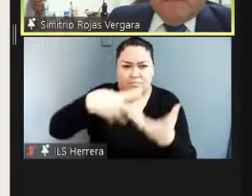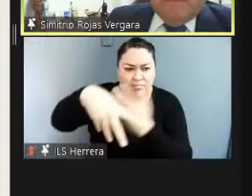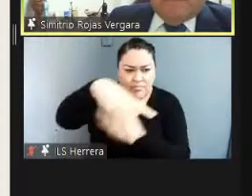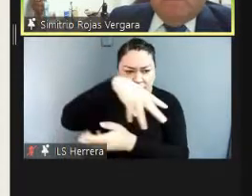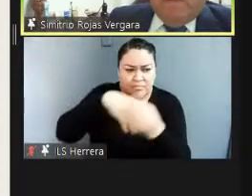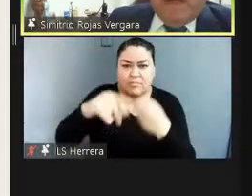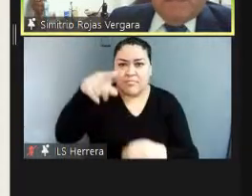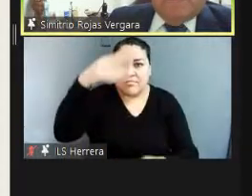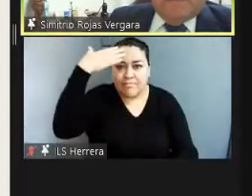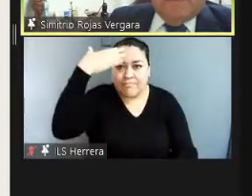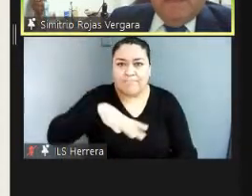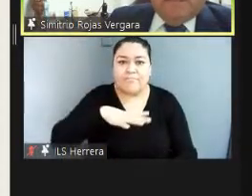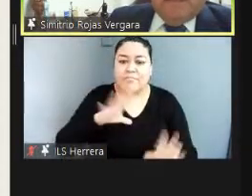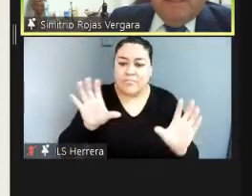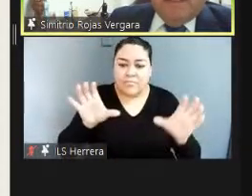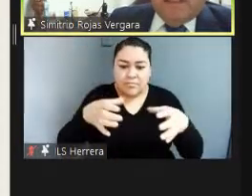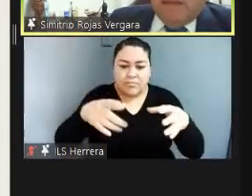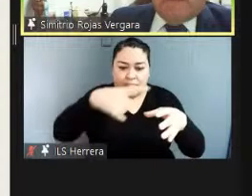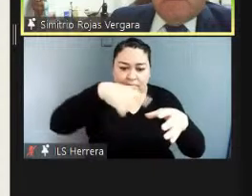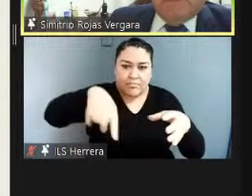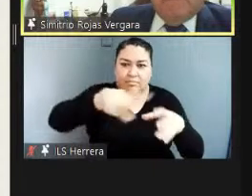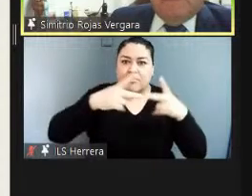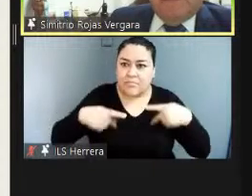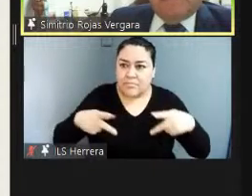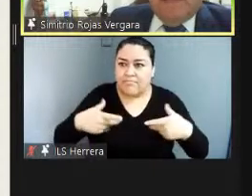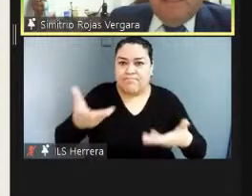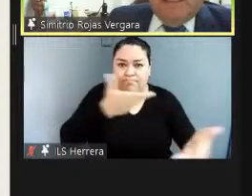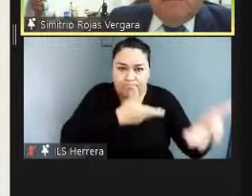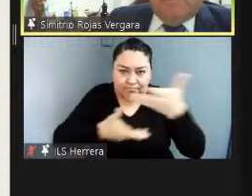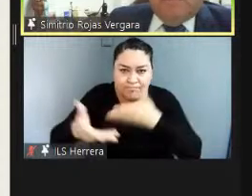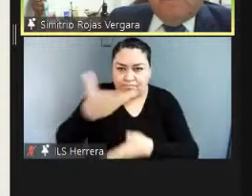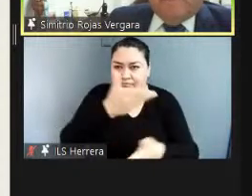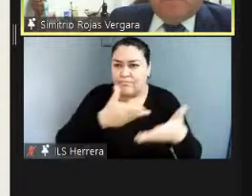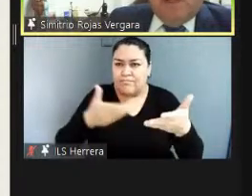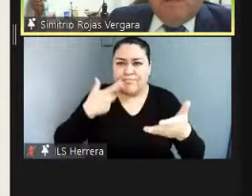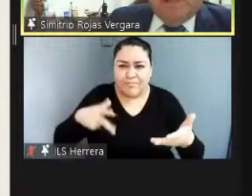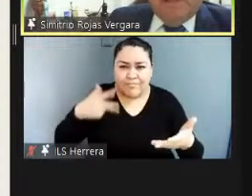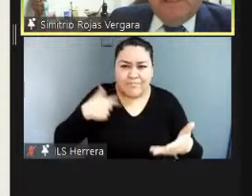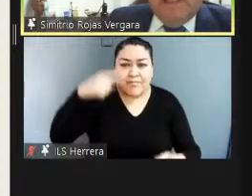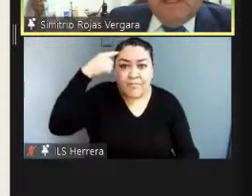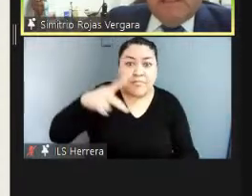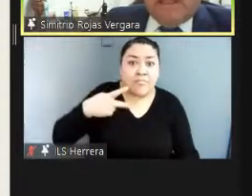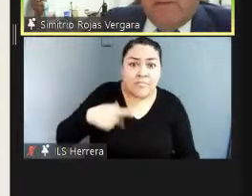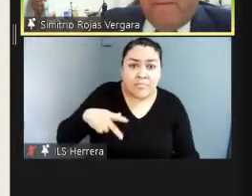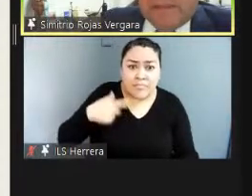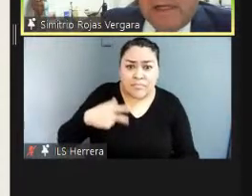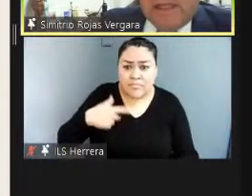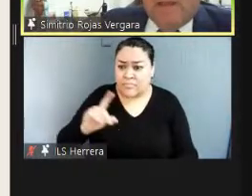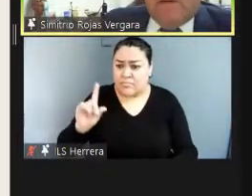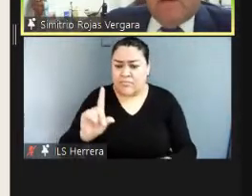the material resources include group education activity, interaction,